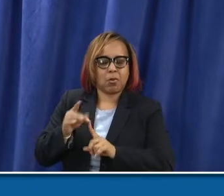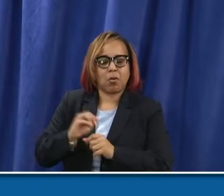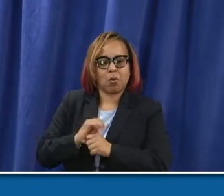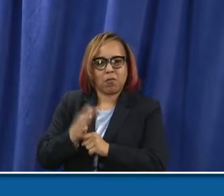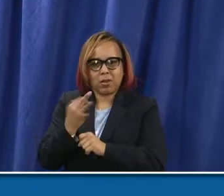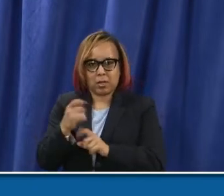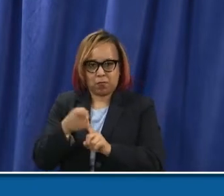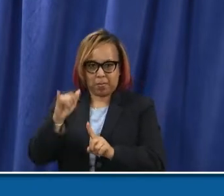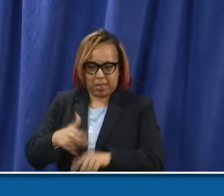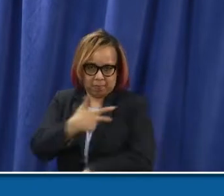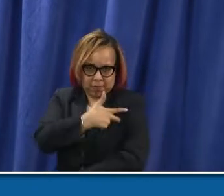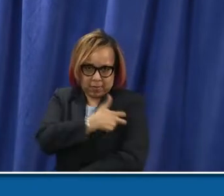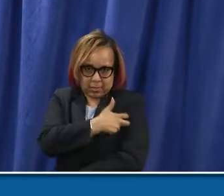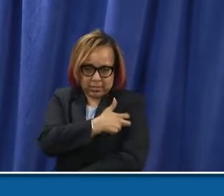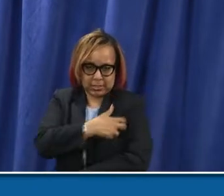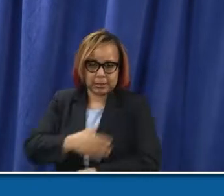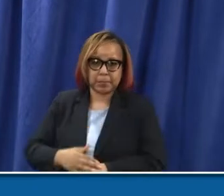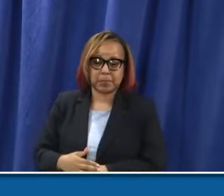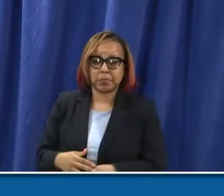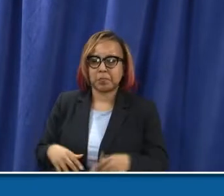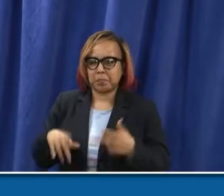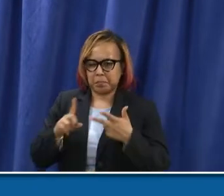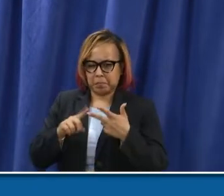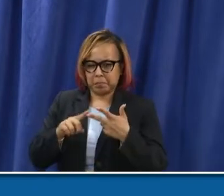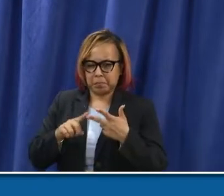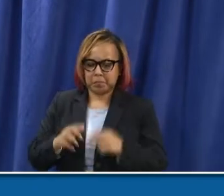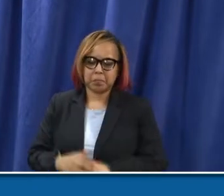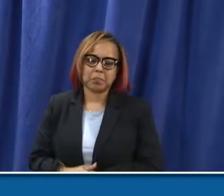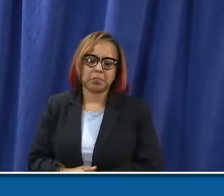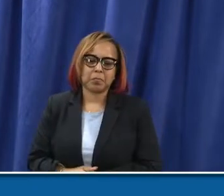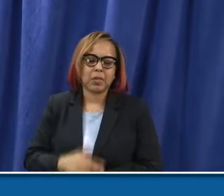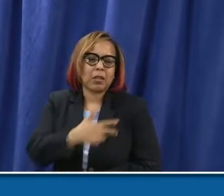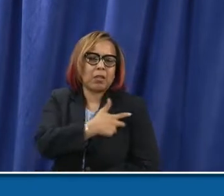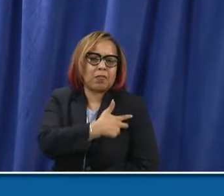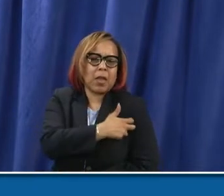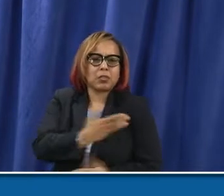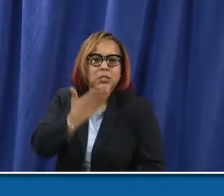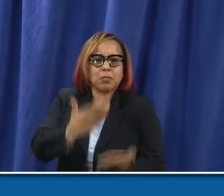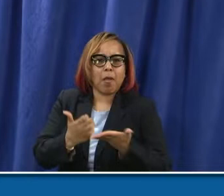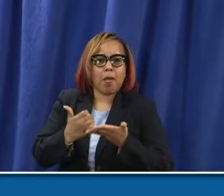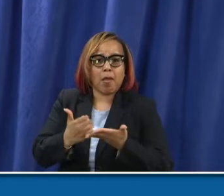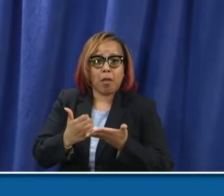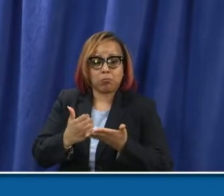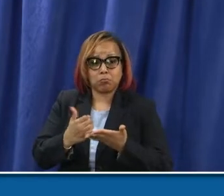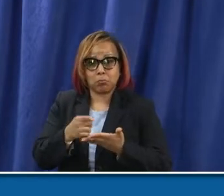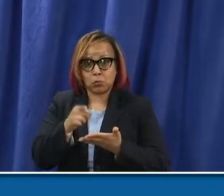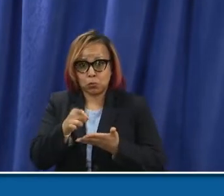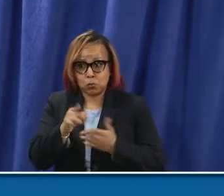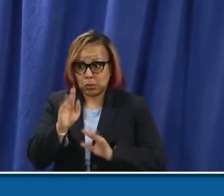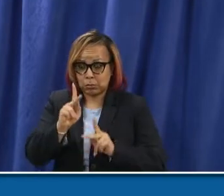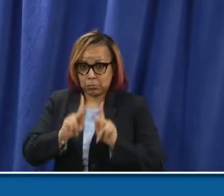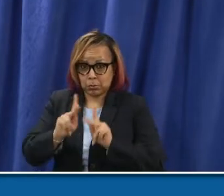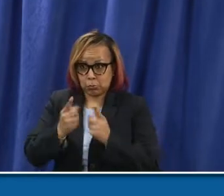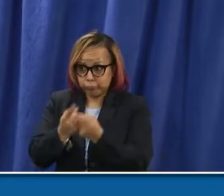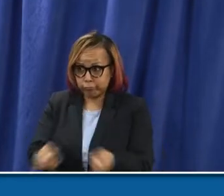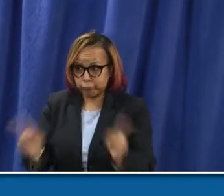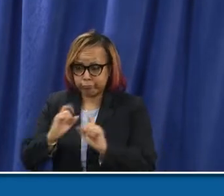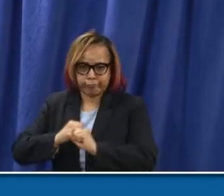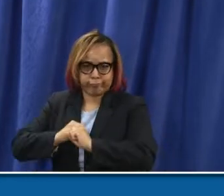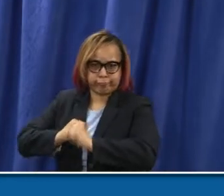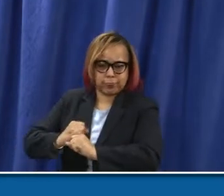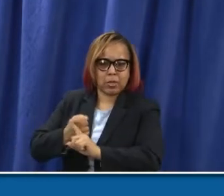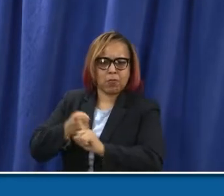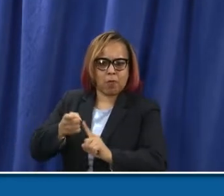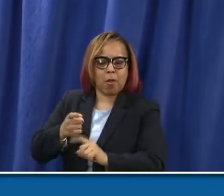vaccine. Number 3, vaccines may help keep you and people around you from getting infected with